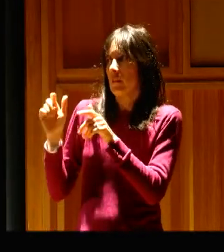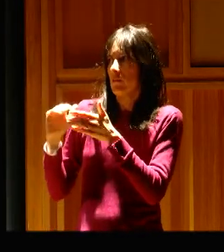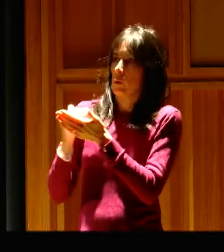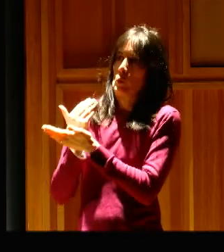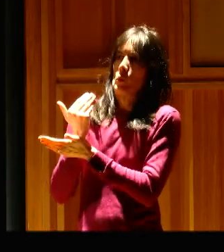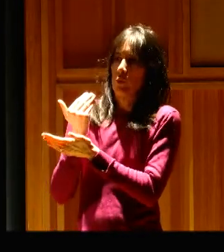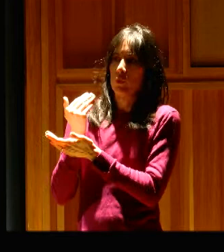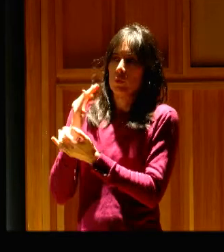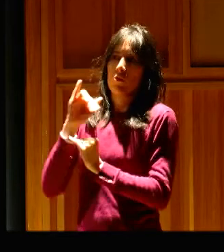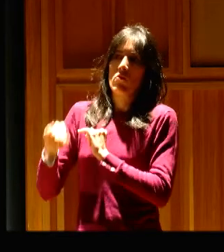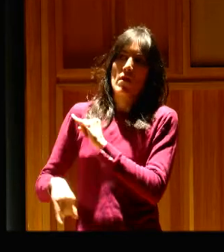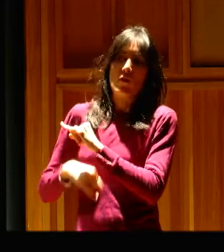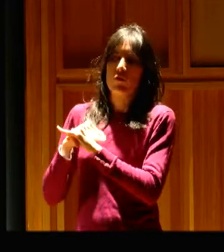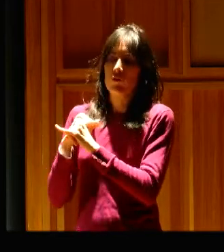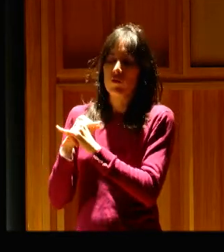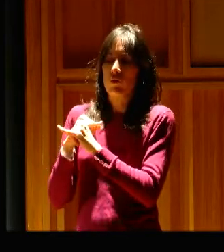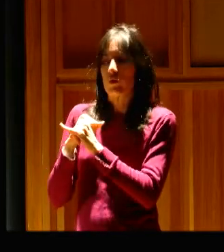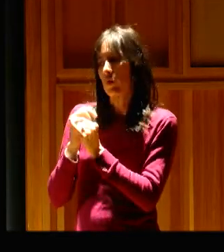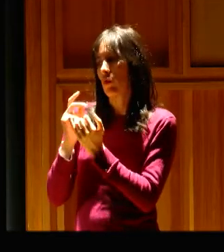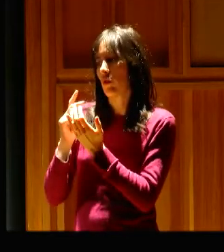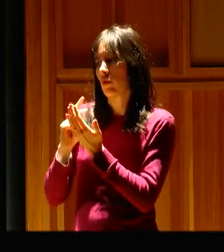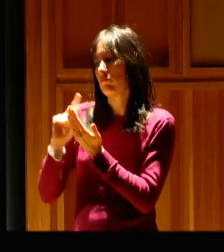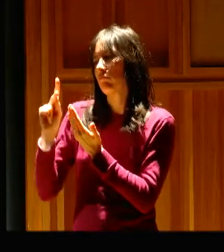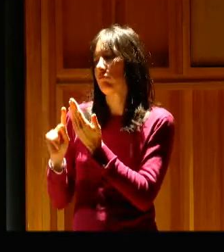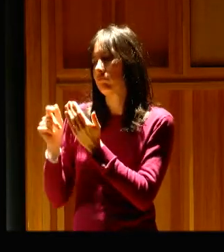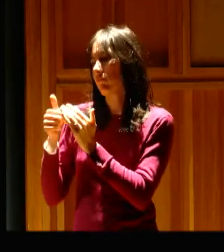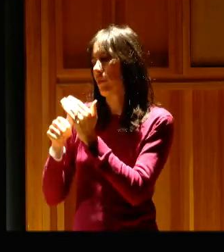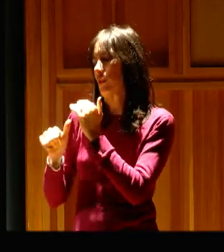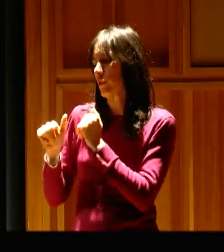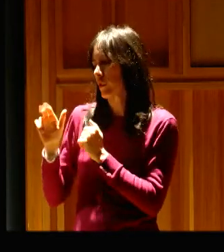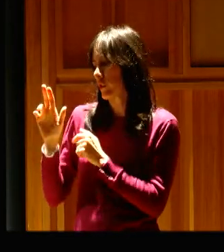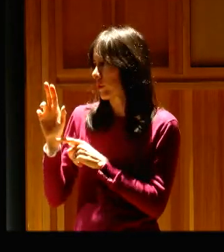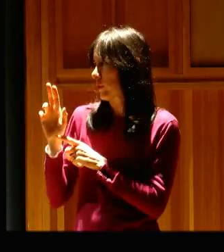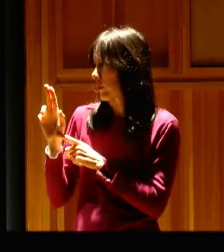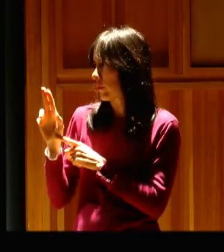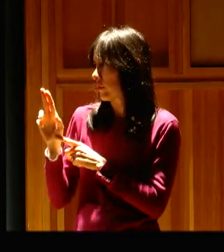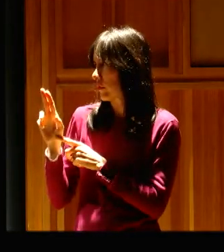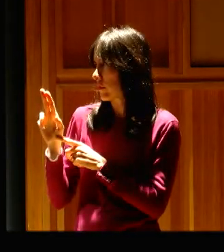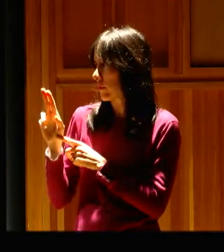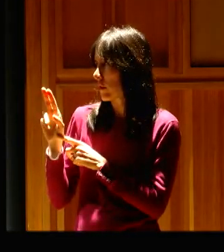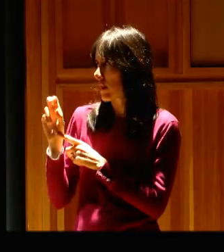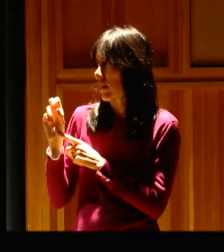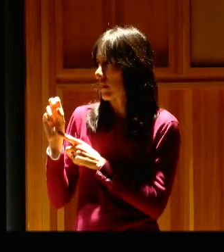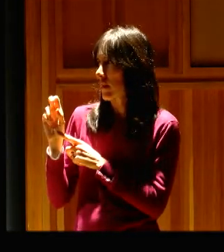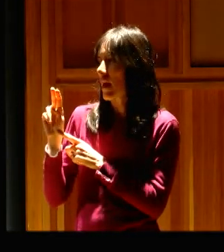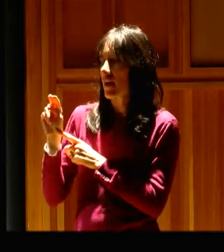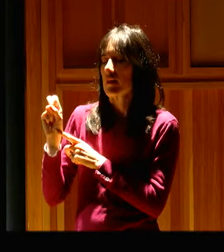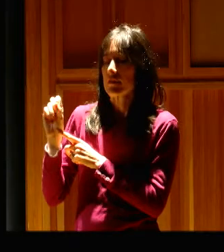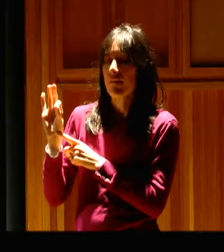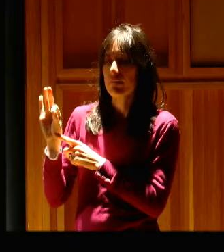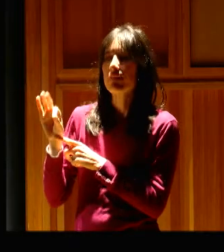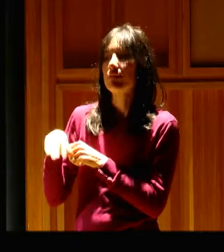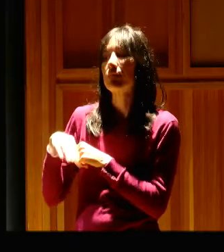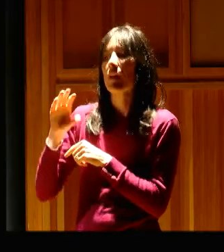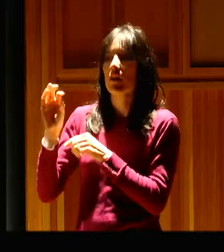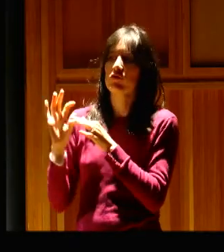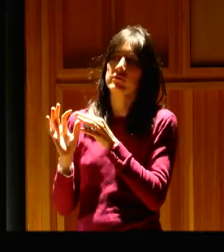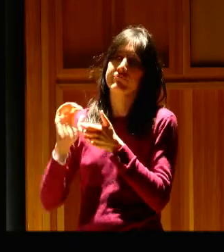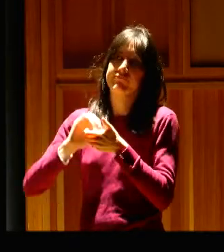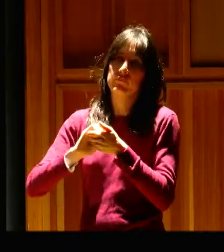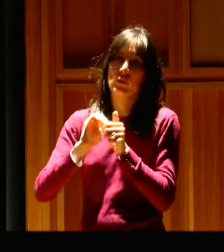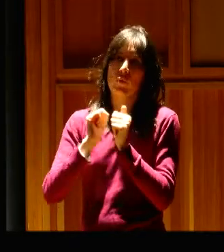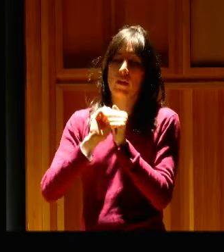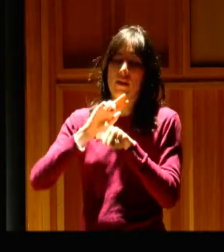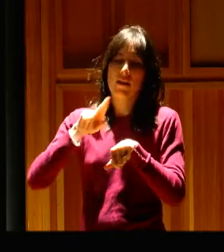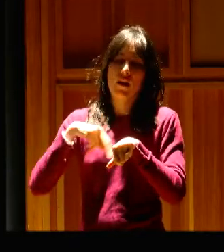international initiative of the NSF. And she also has had a collaboration with the National Geographic called America's